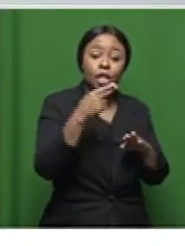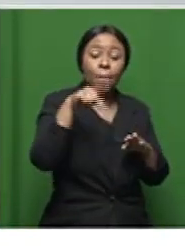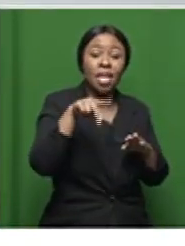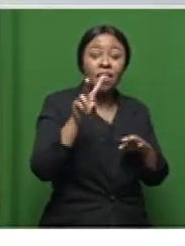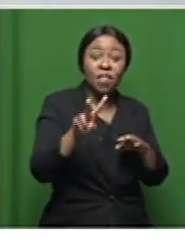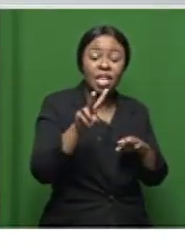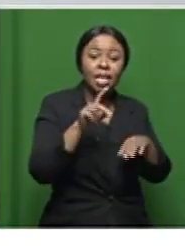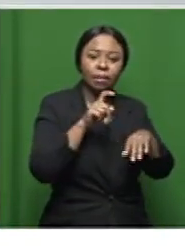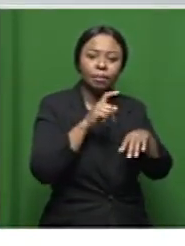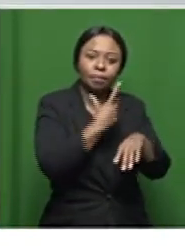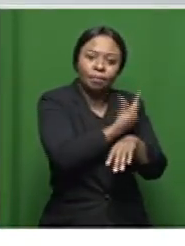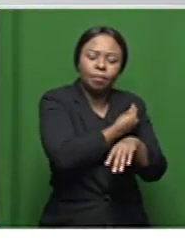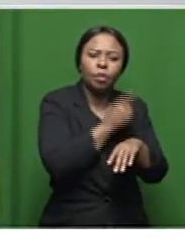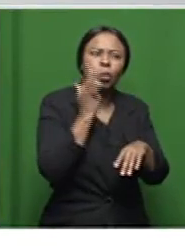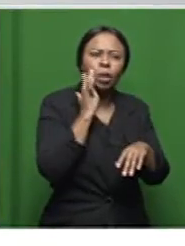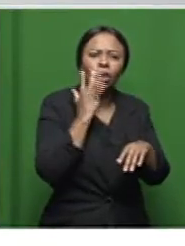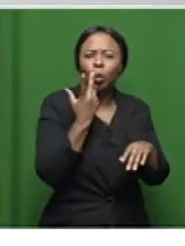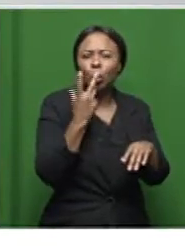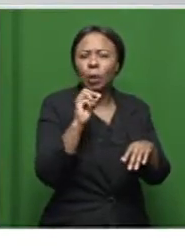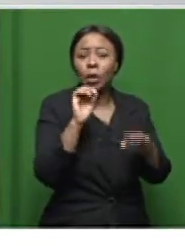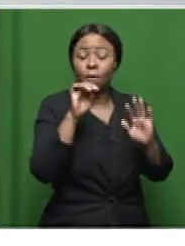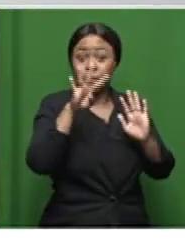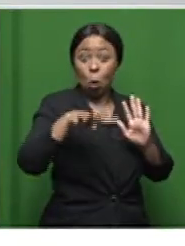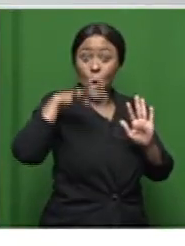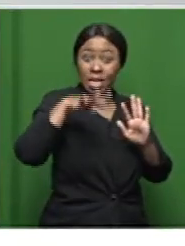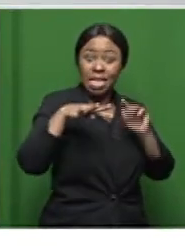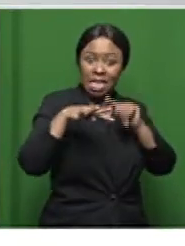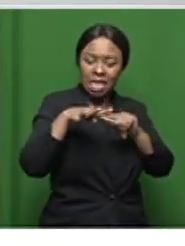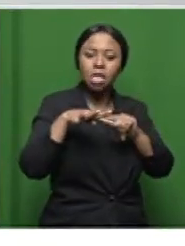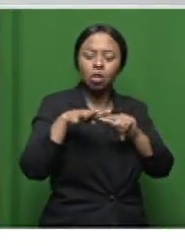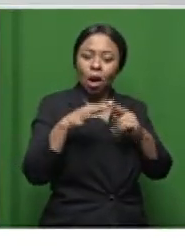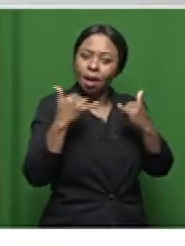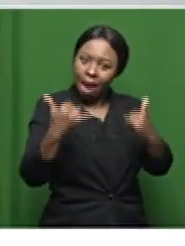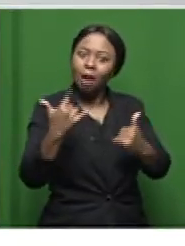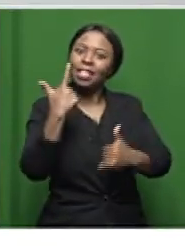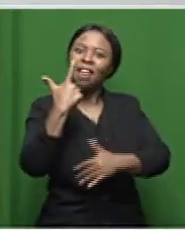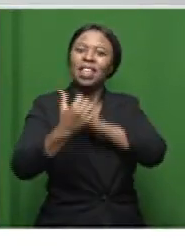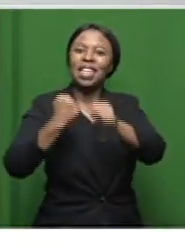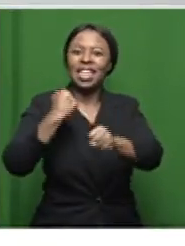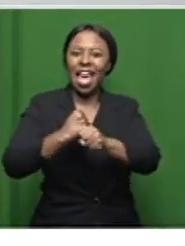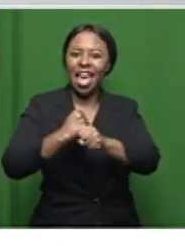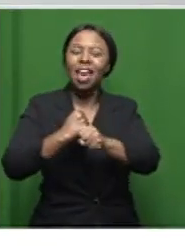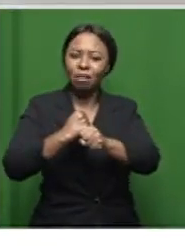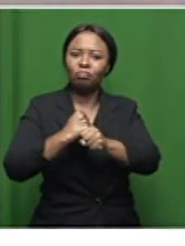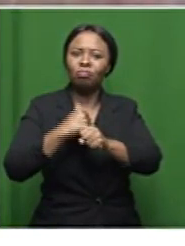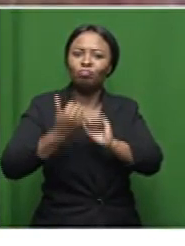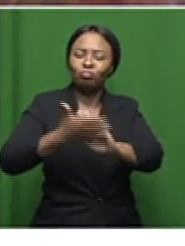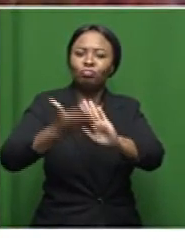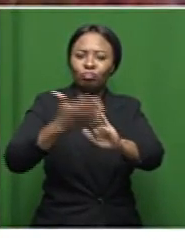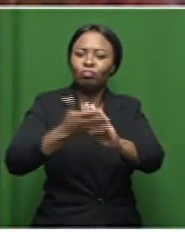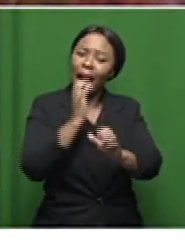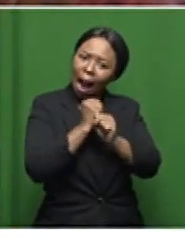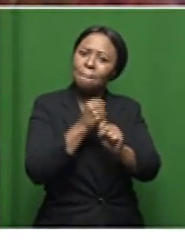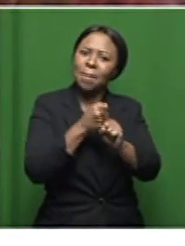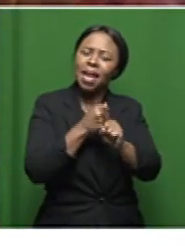HPV vaccination drive in 2014, we are now in the 7th year of administering this